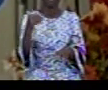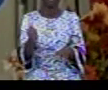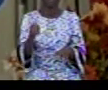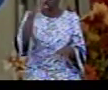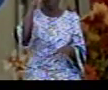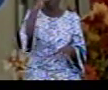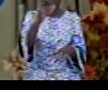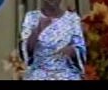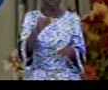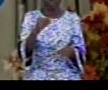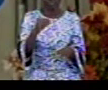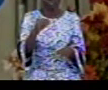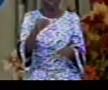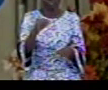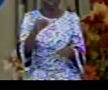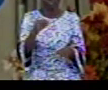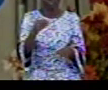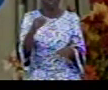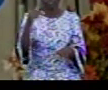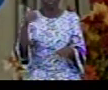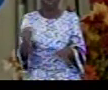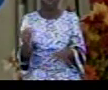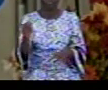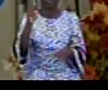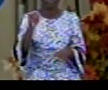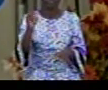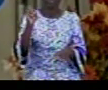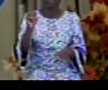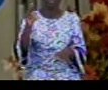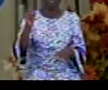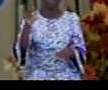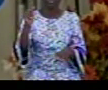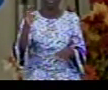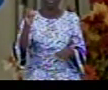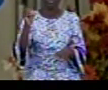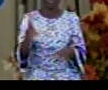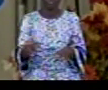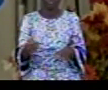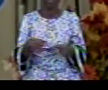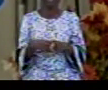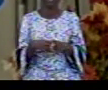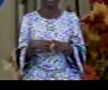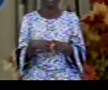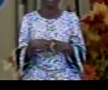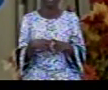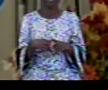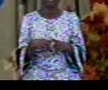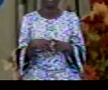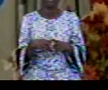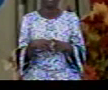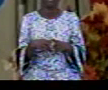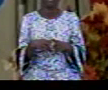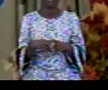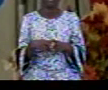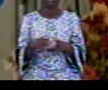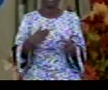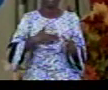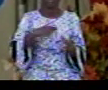who has tirelessly served this state and nation. I'm referring to my